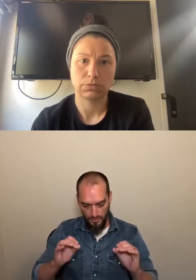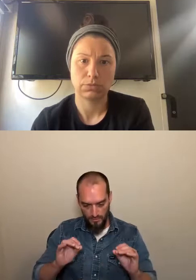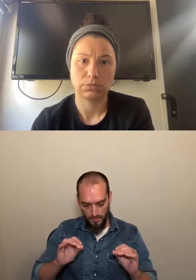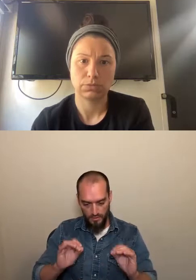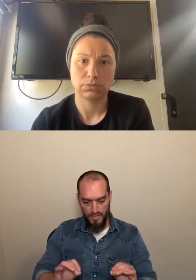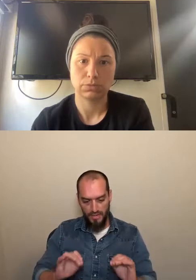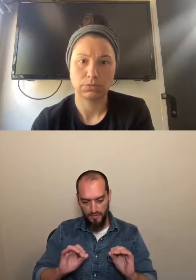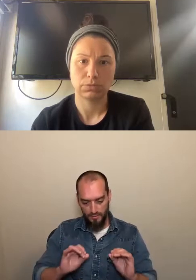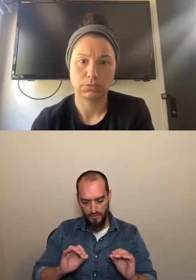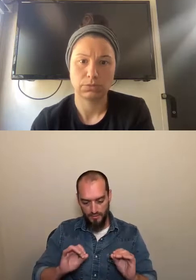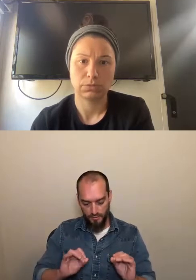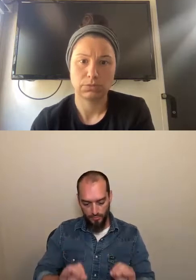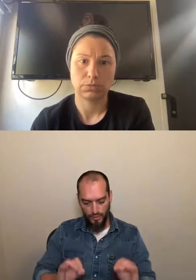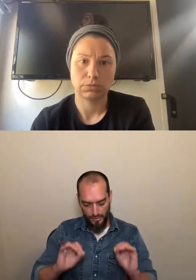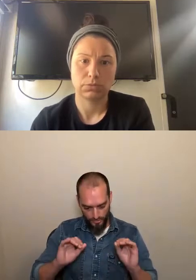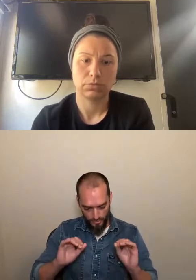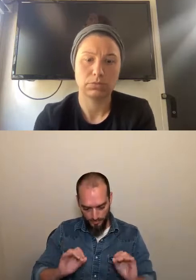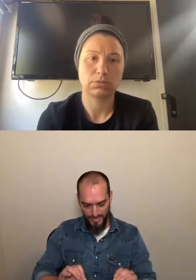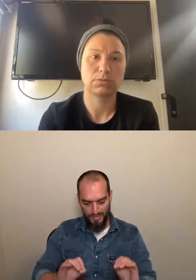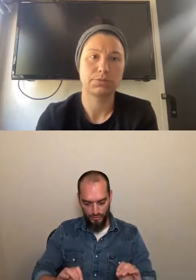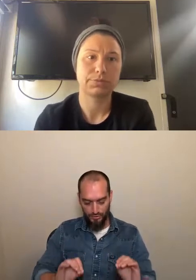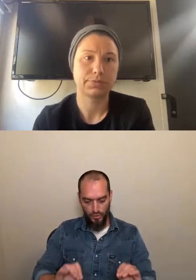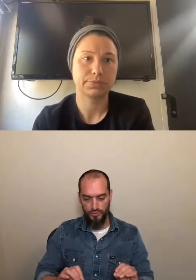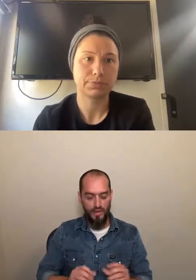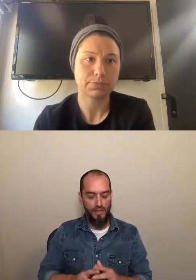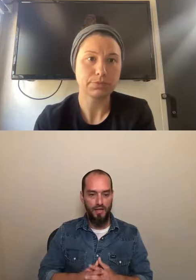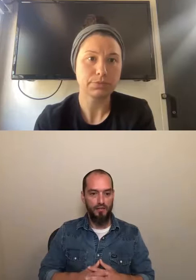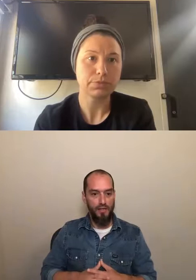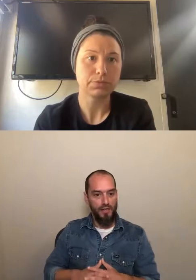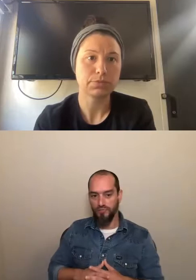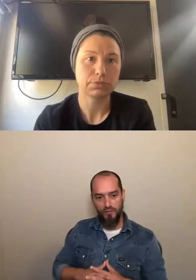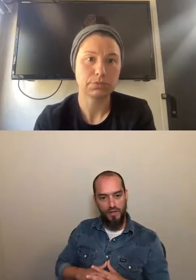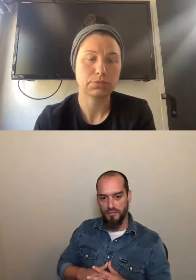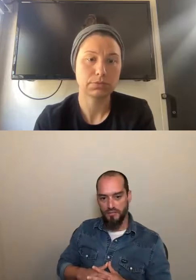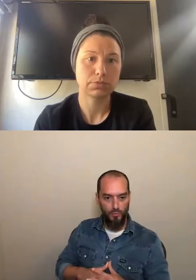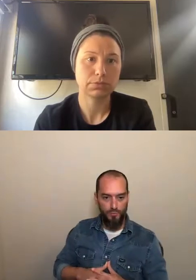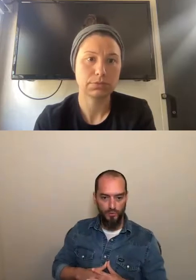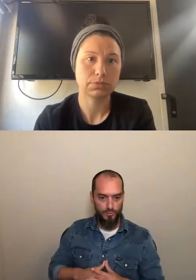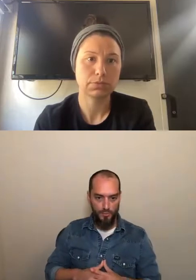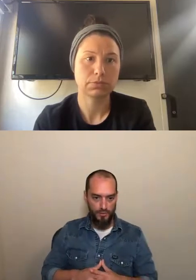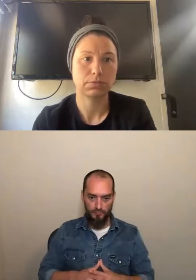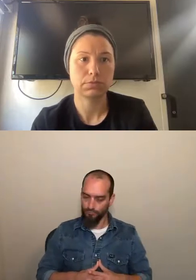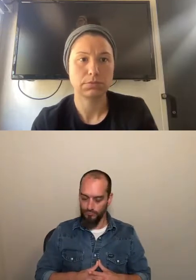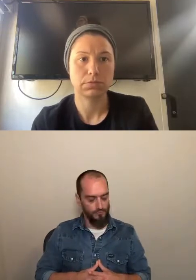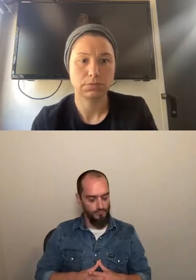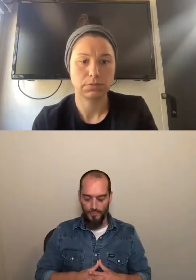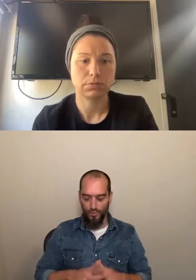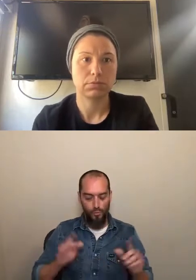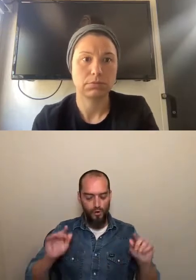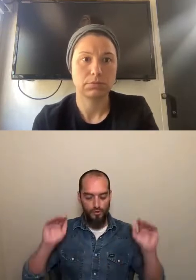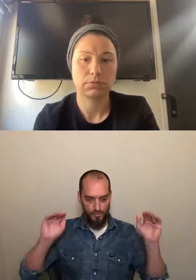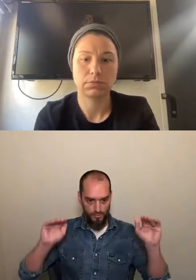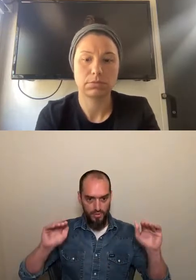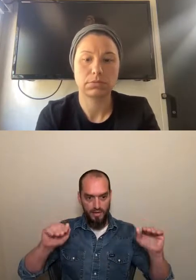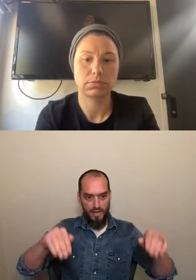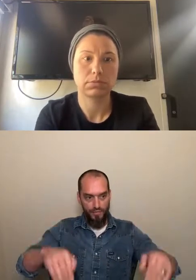success the day the bricklayers begin to construct that cladding. If they do not set up the weep holes properly, the